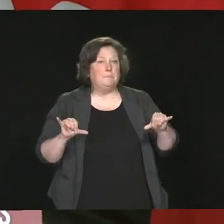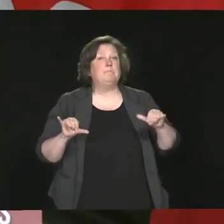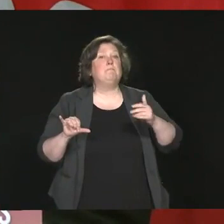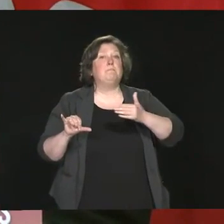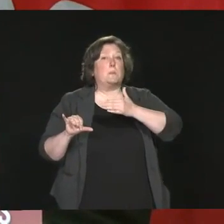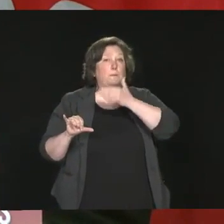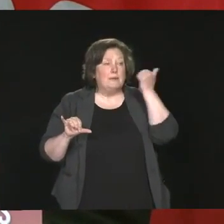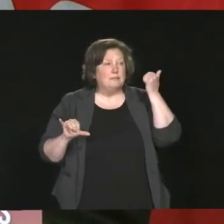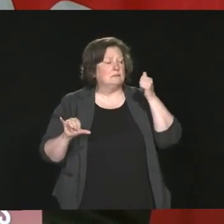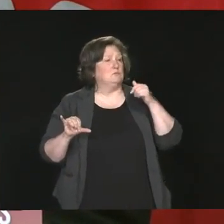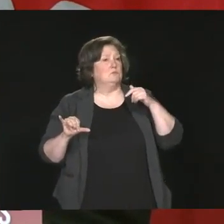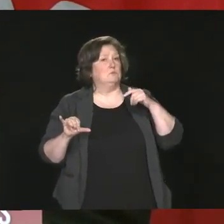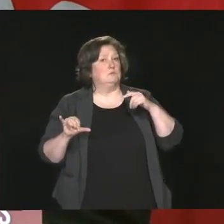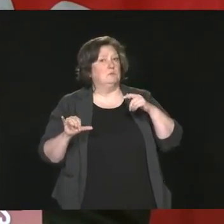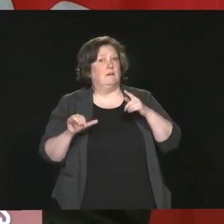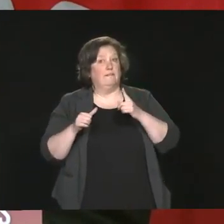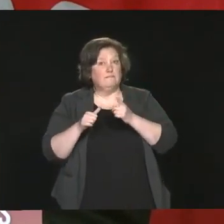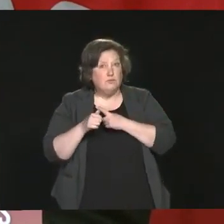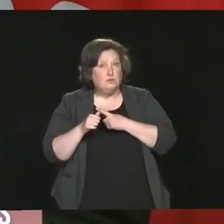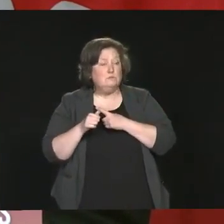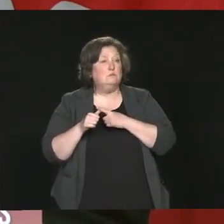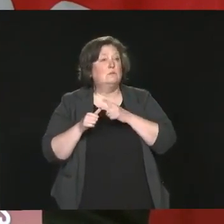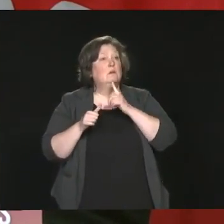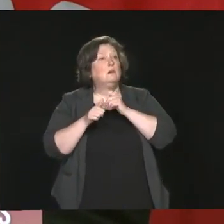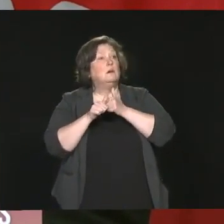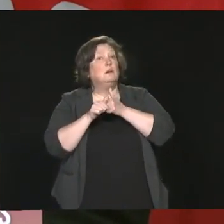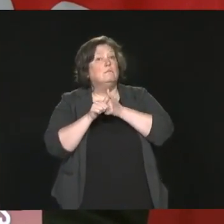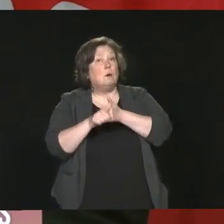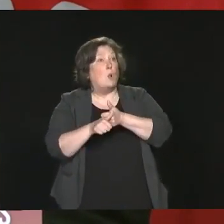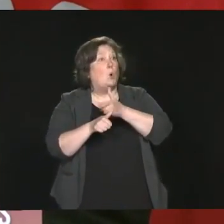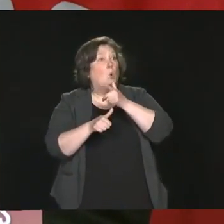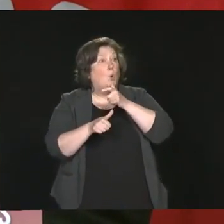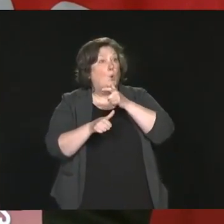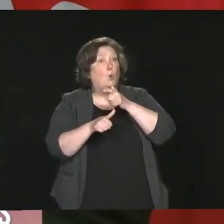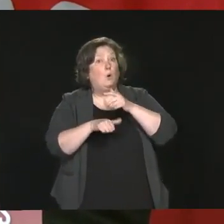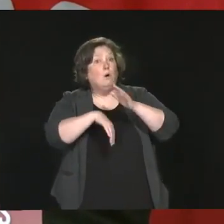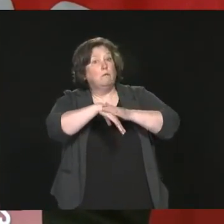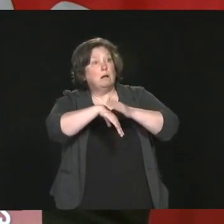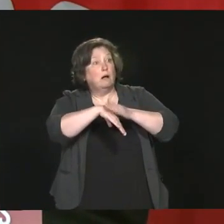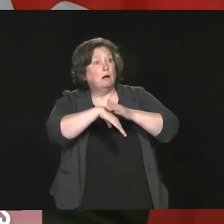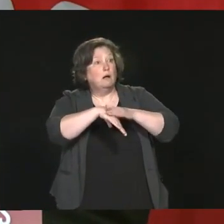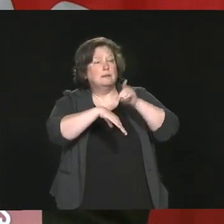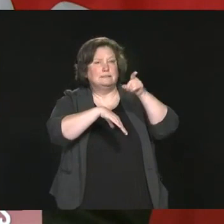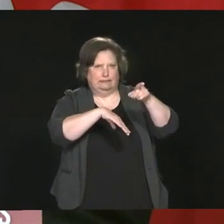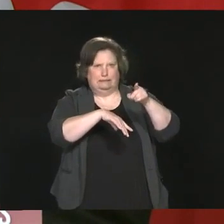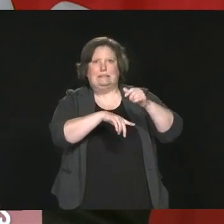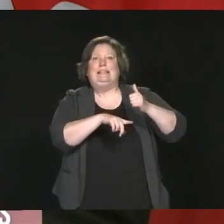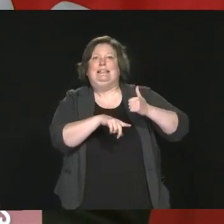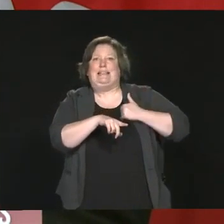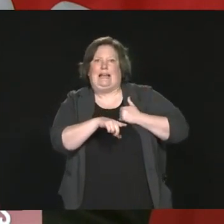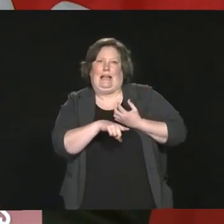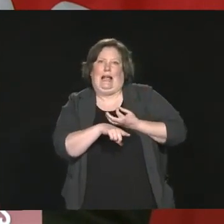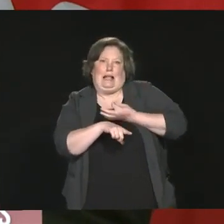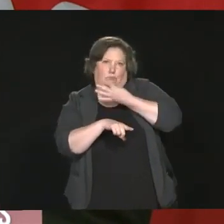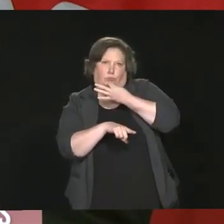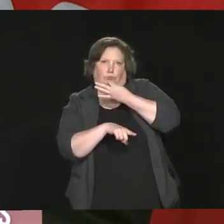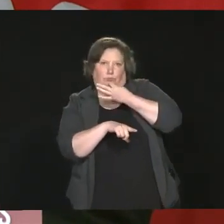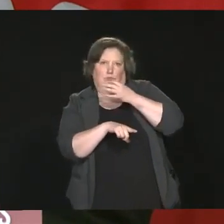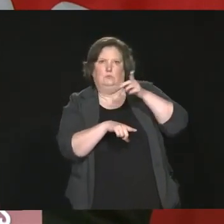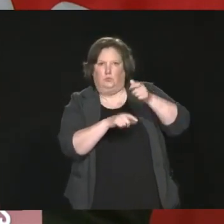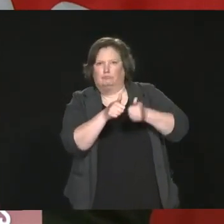and foremost, the medical advice of Canada's medical experts, of the public health officers in